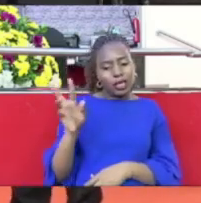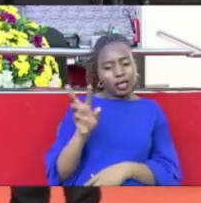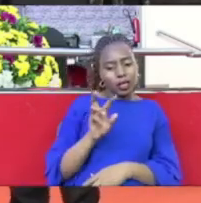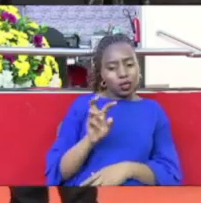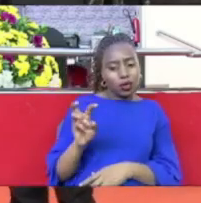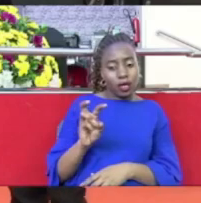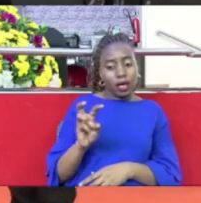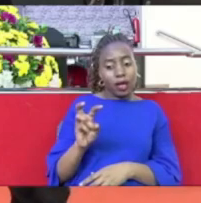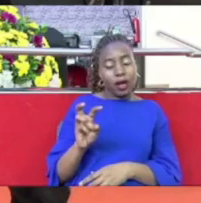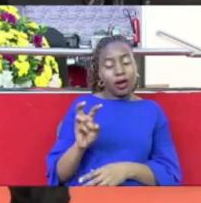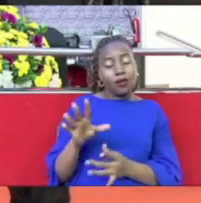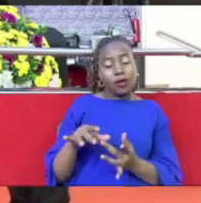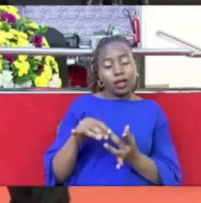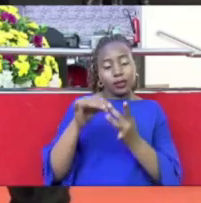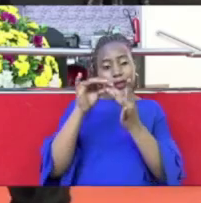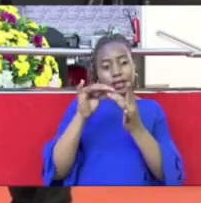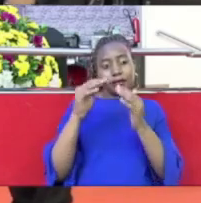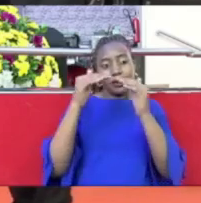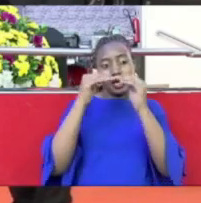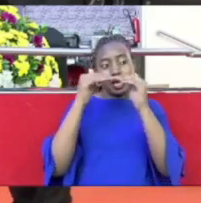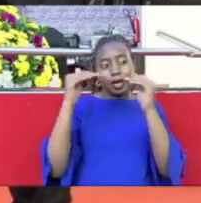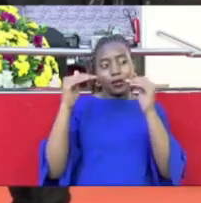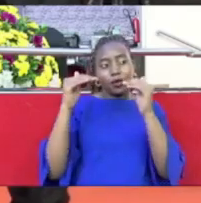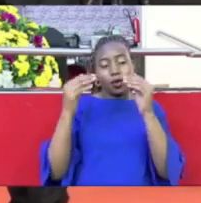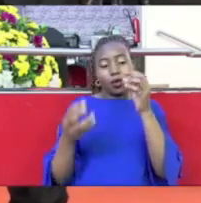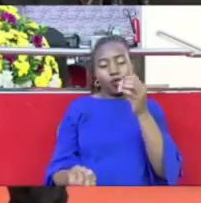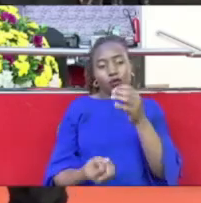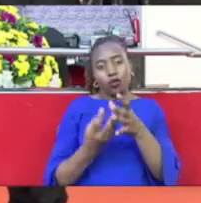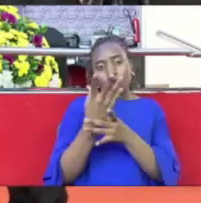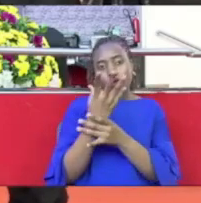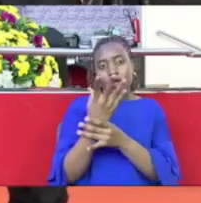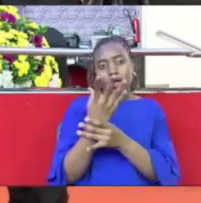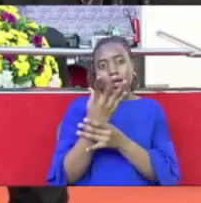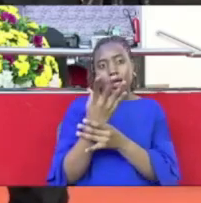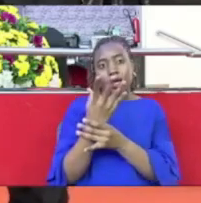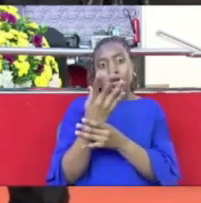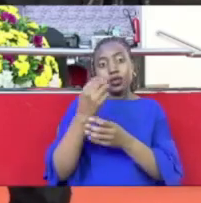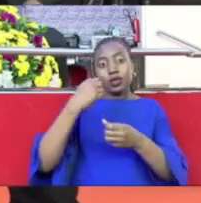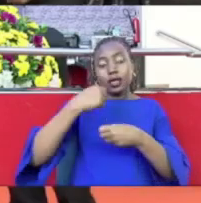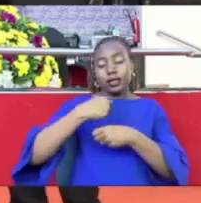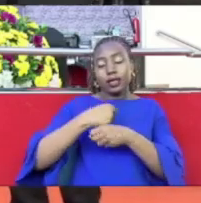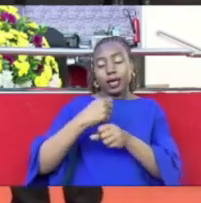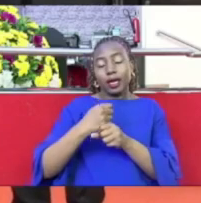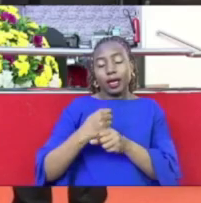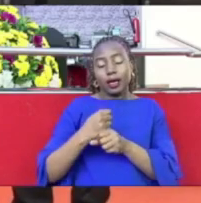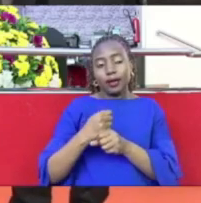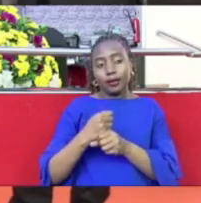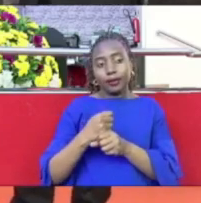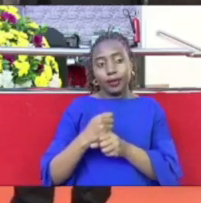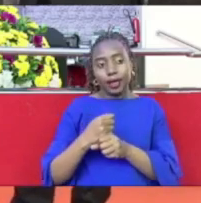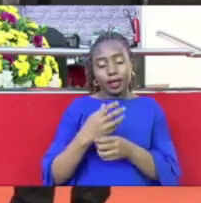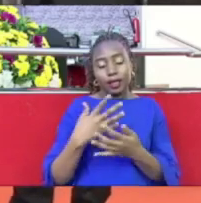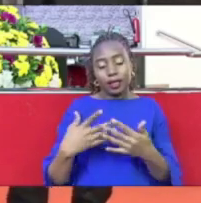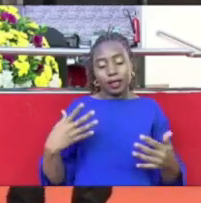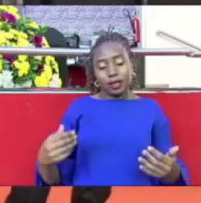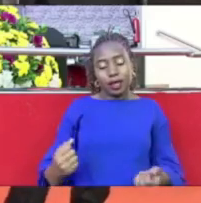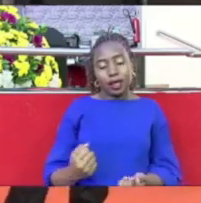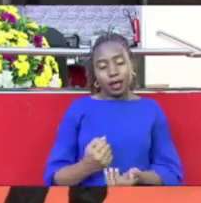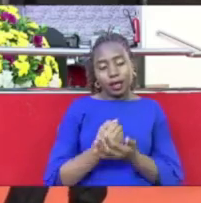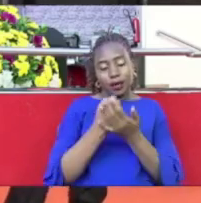growth. Na Mungu anatarajia kiwango fulani cha ukomavu, so that he can meet your need. Ili yakutane na hitaji lako.